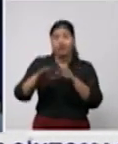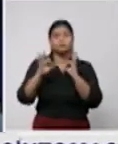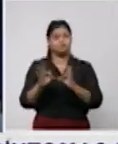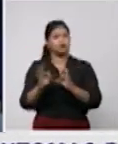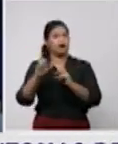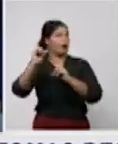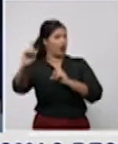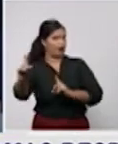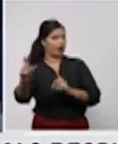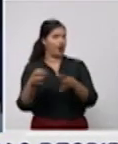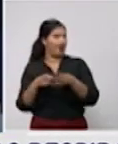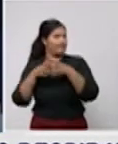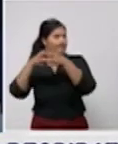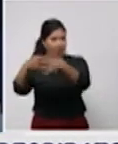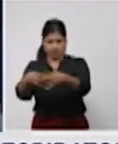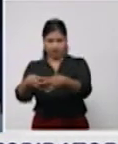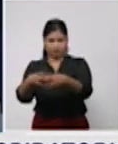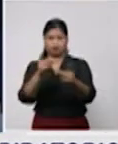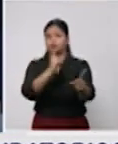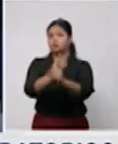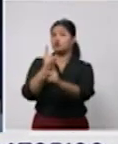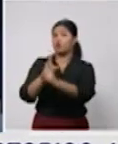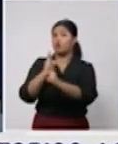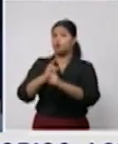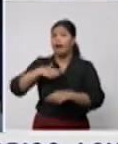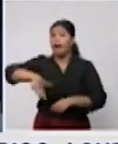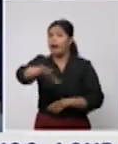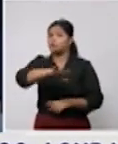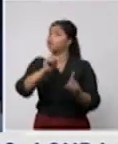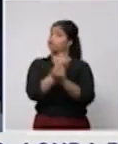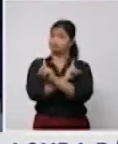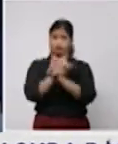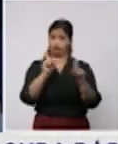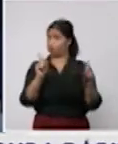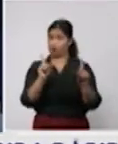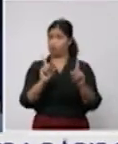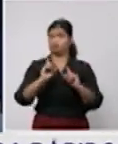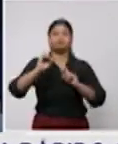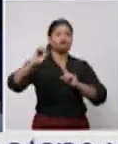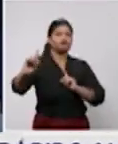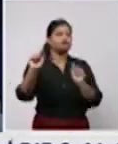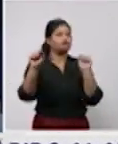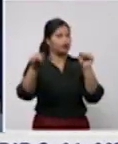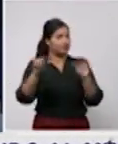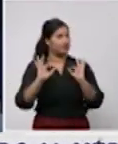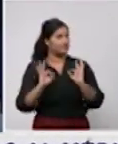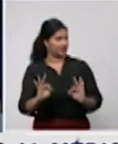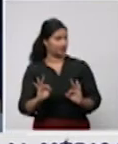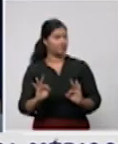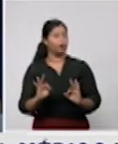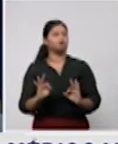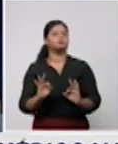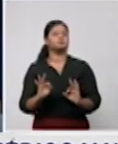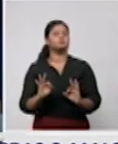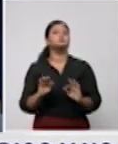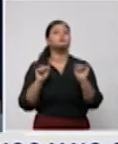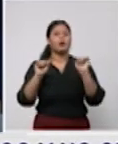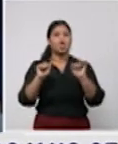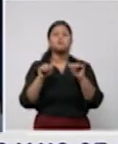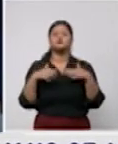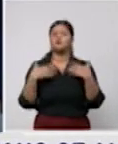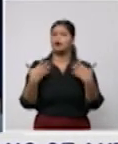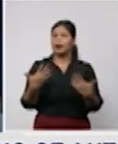count toward their province's confirmed case rate. Of the autochthonous cases, 10 are from the province